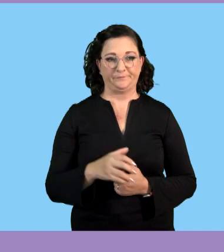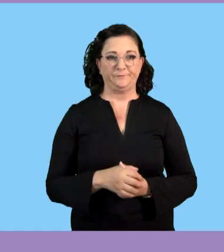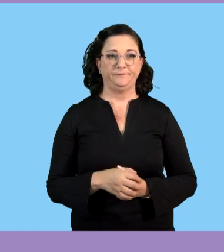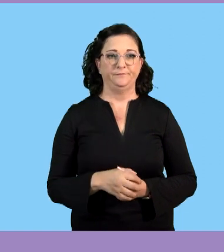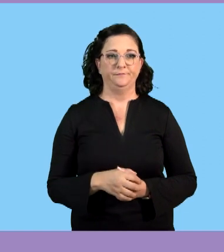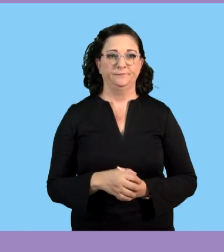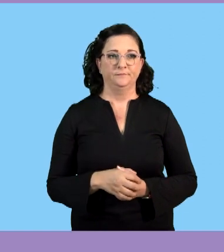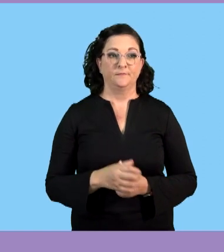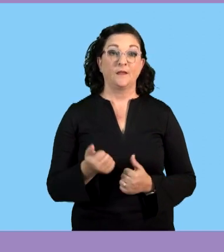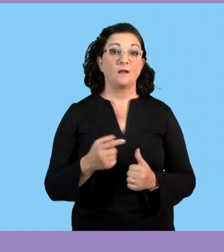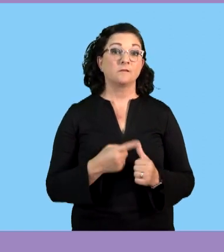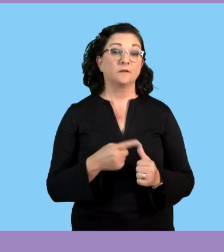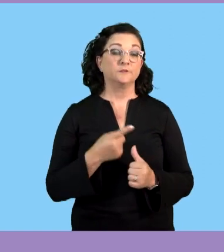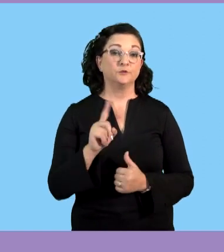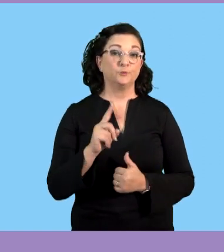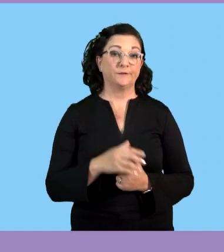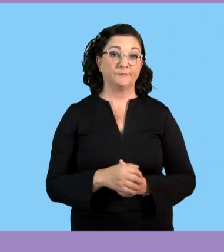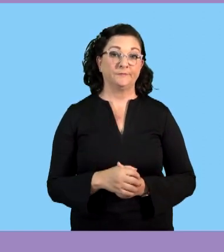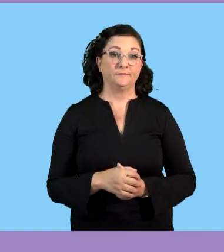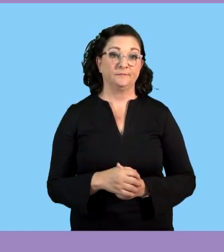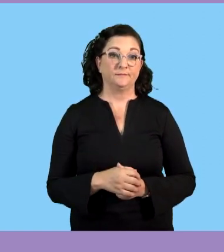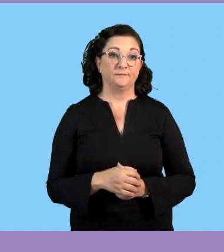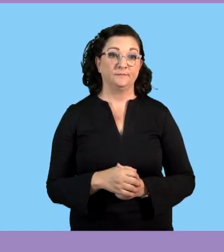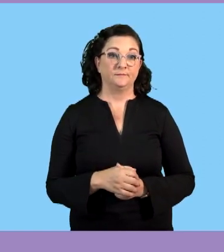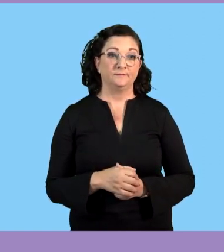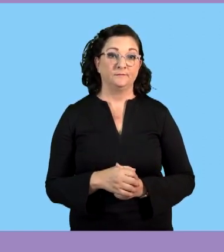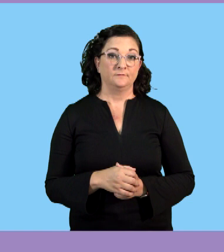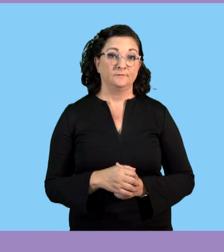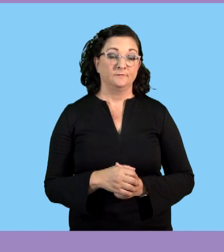25,350. And what do you get?